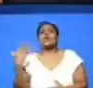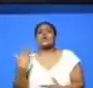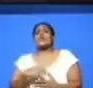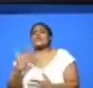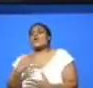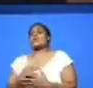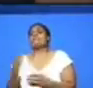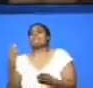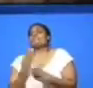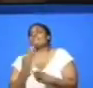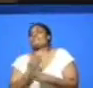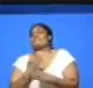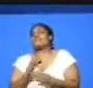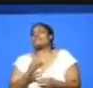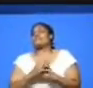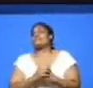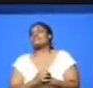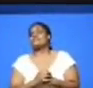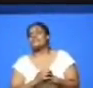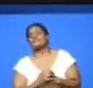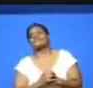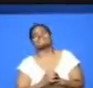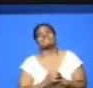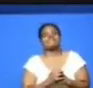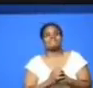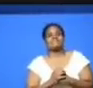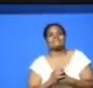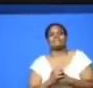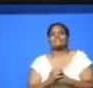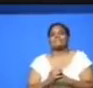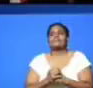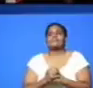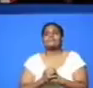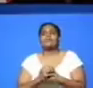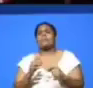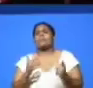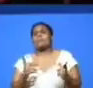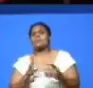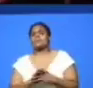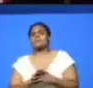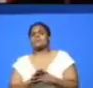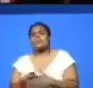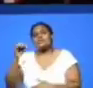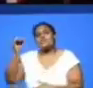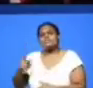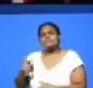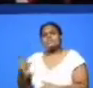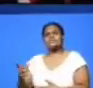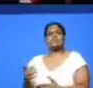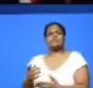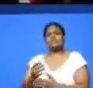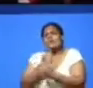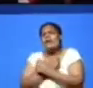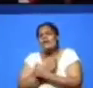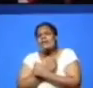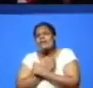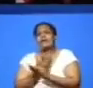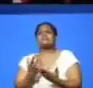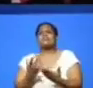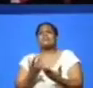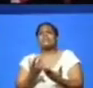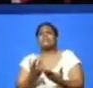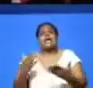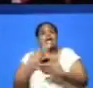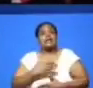mischievous spirit. Just, I won't call his name. But there was a preacher that I loved, and he loves to do crusades just